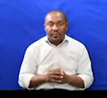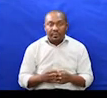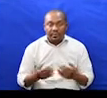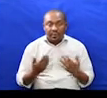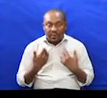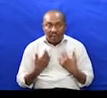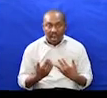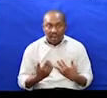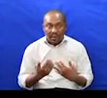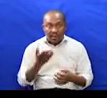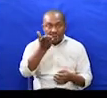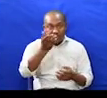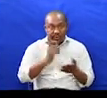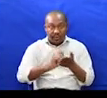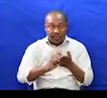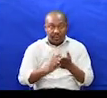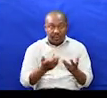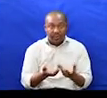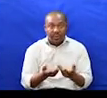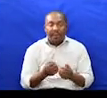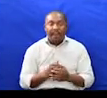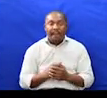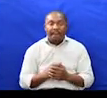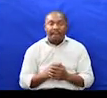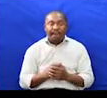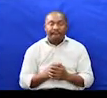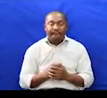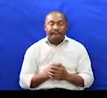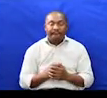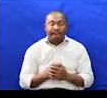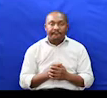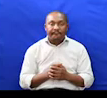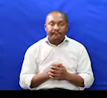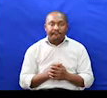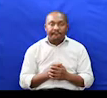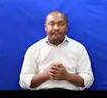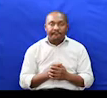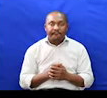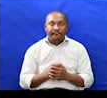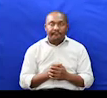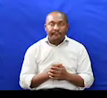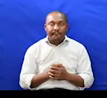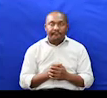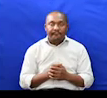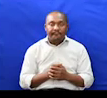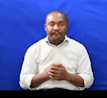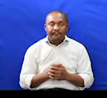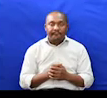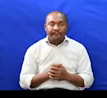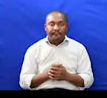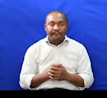you students who are with me from the initial of